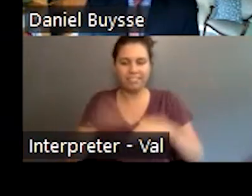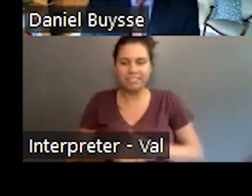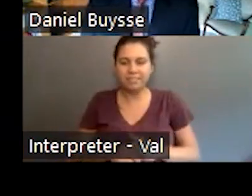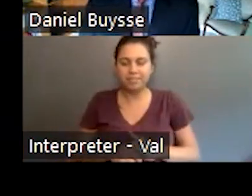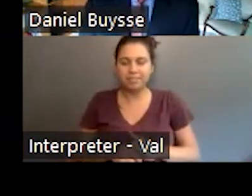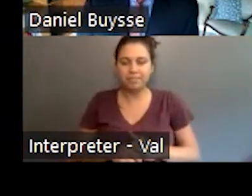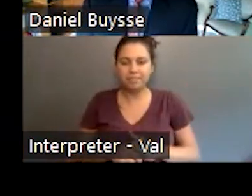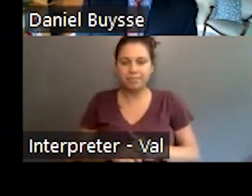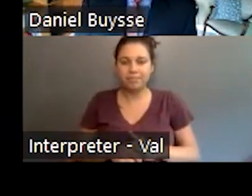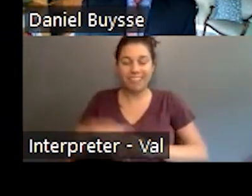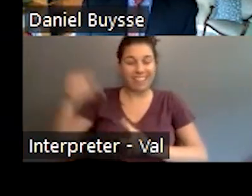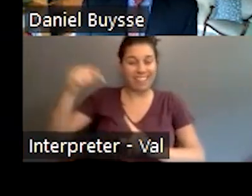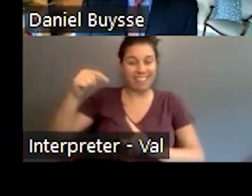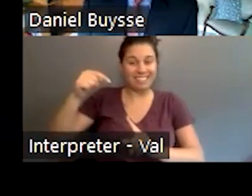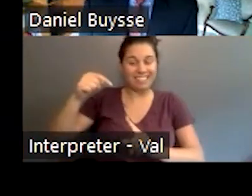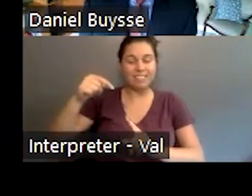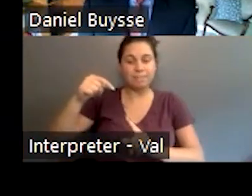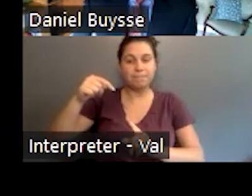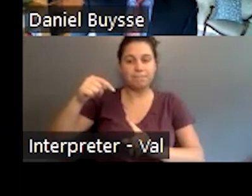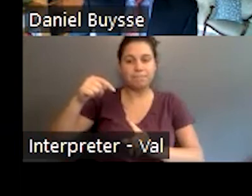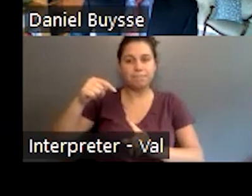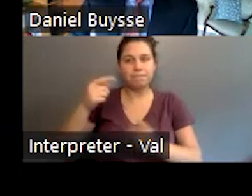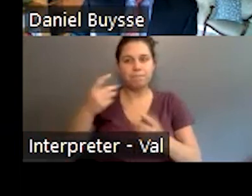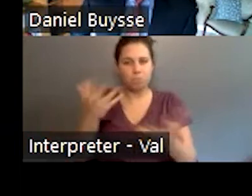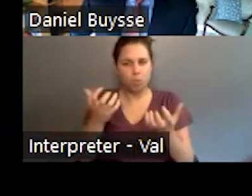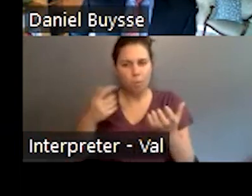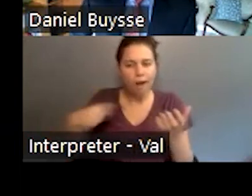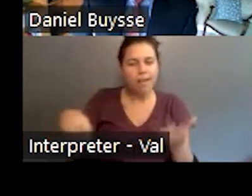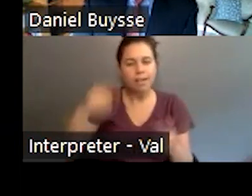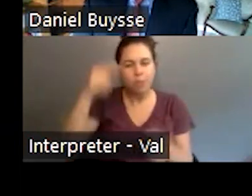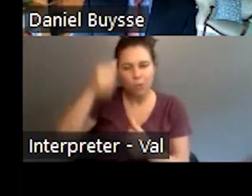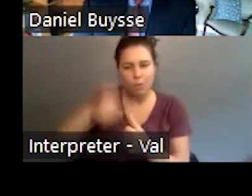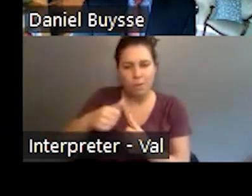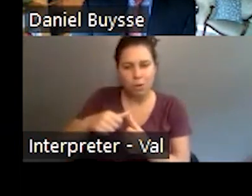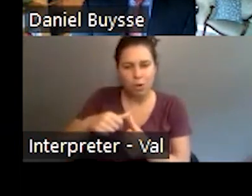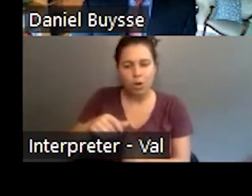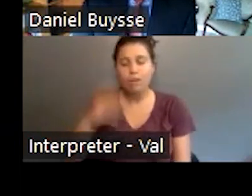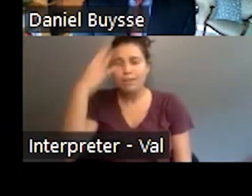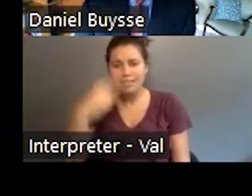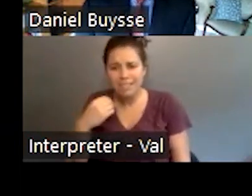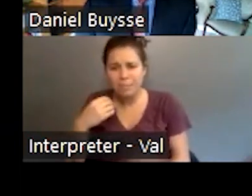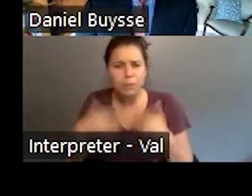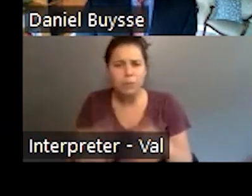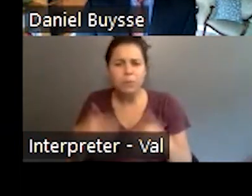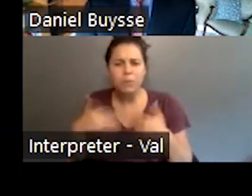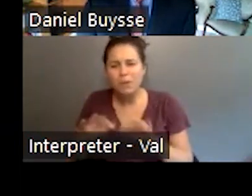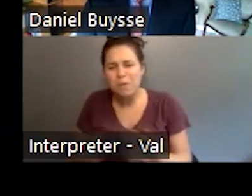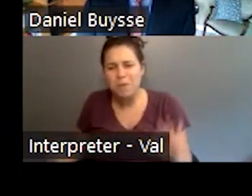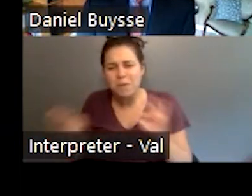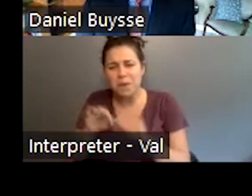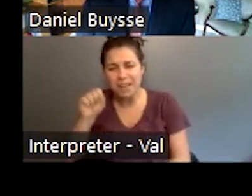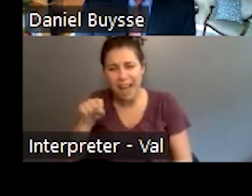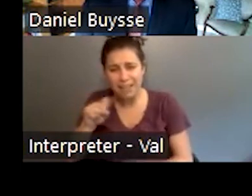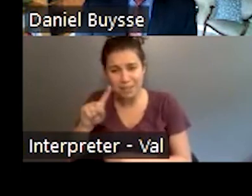framework here is for us to remember that while sleep is important, it's part of a larger set